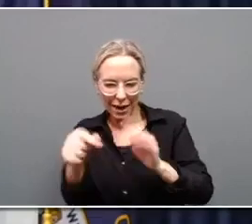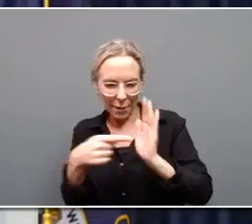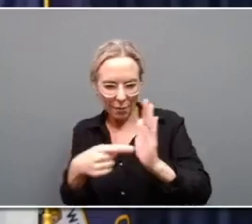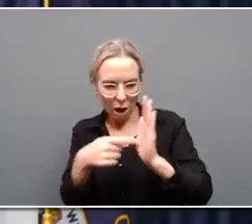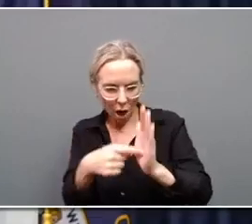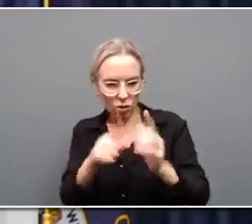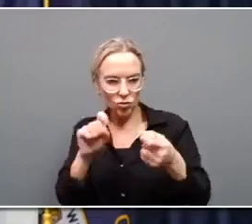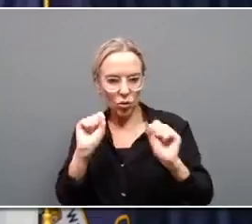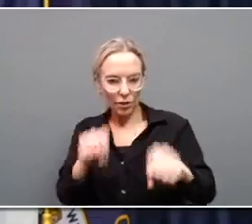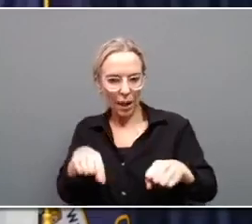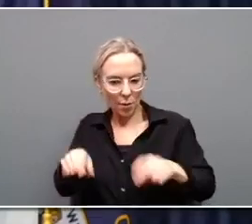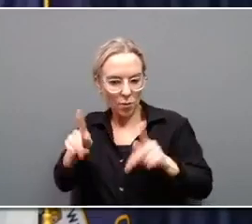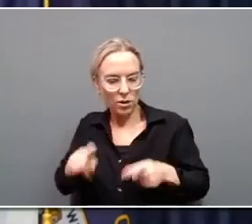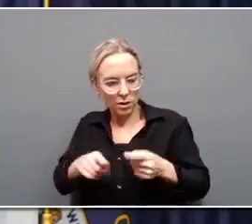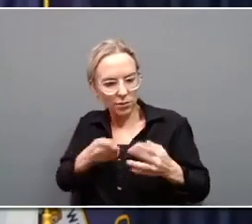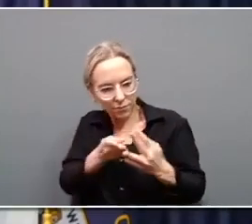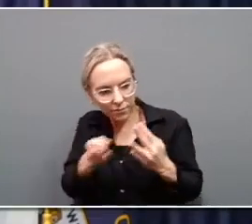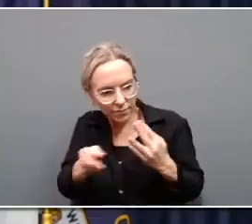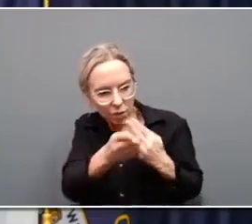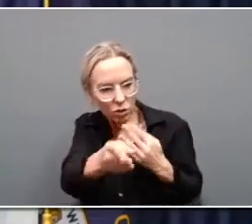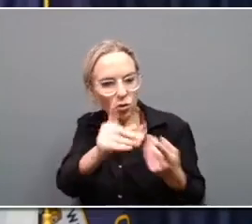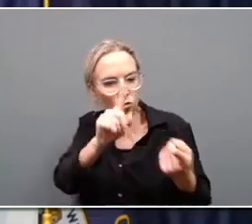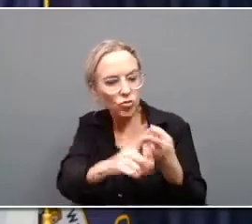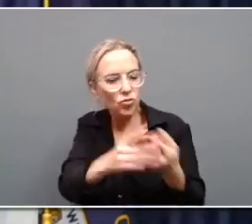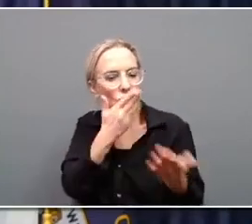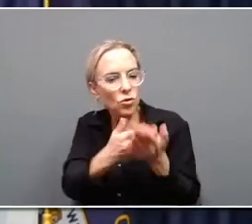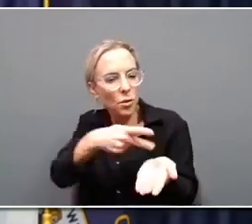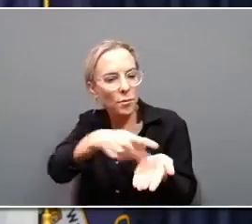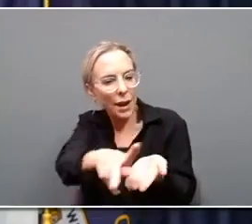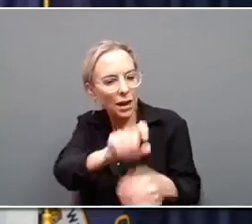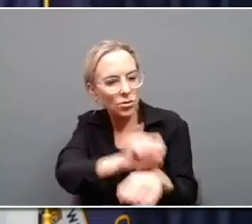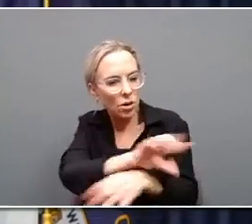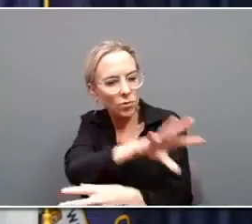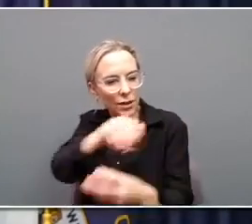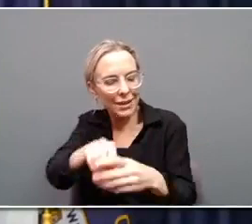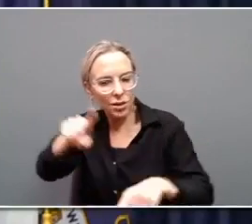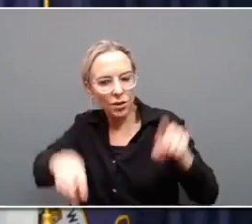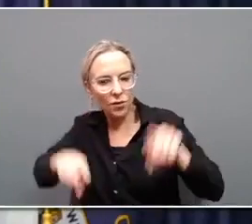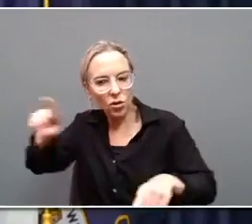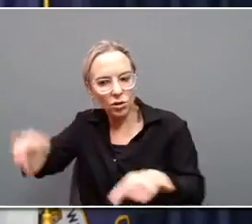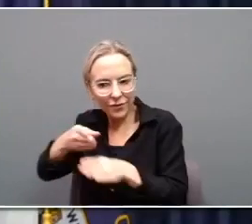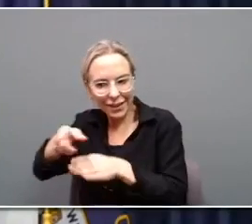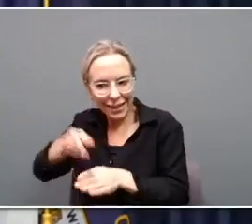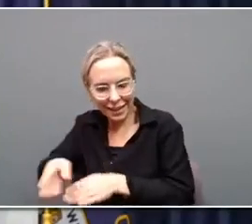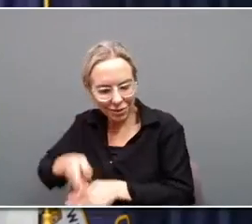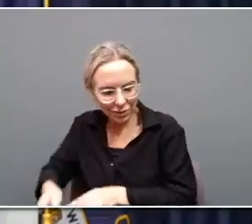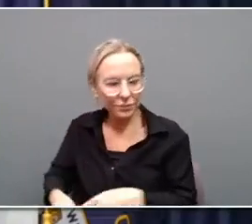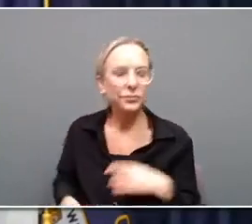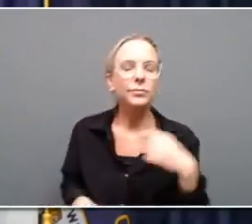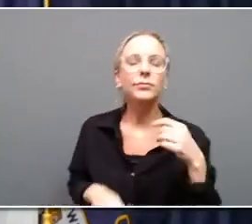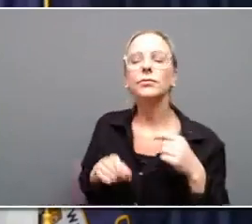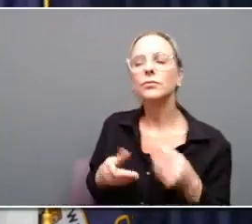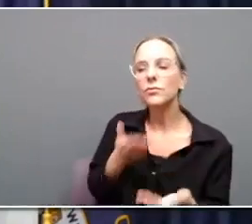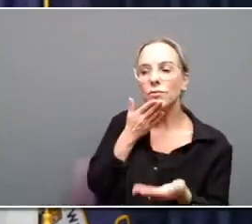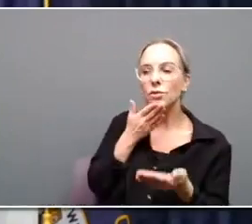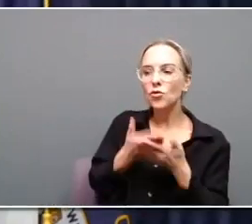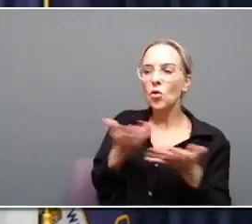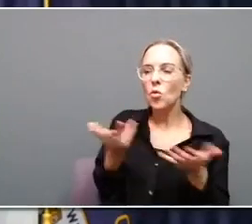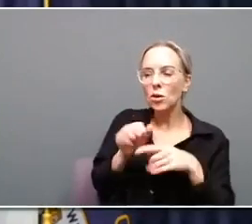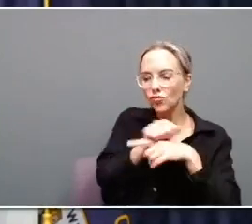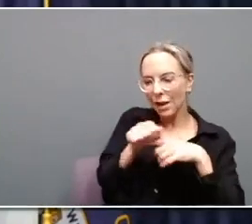in diverse fields. Most folks are very aware of the trades, but we also have opportunities in